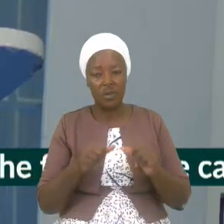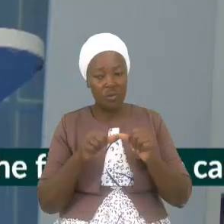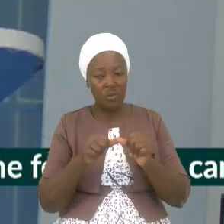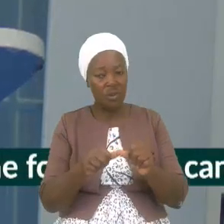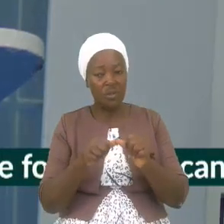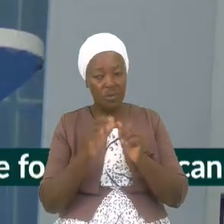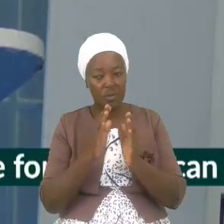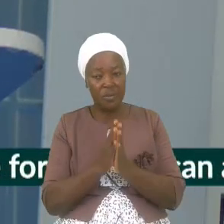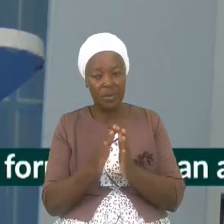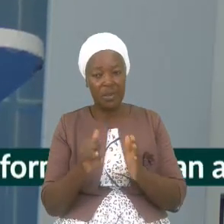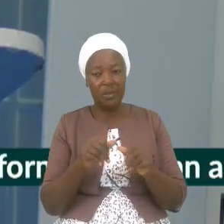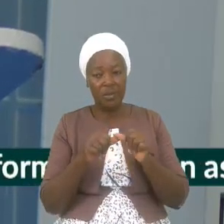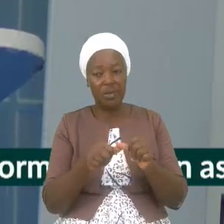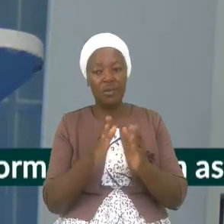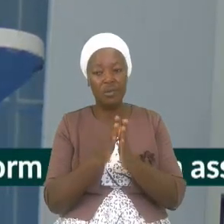Any hand there?